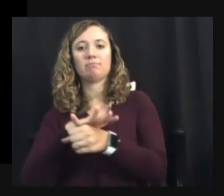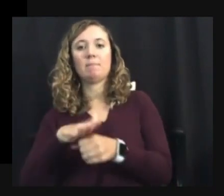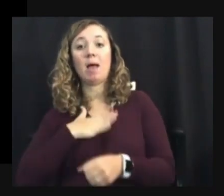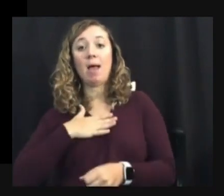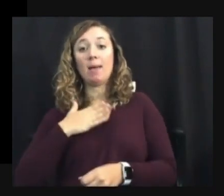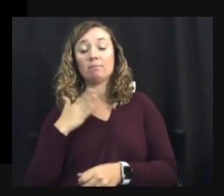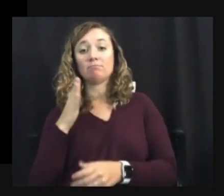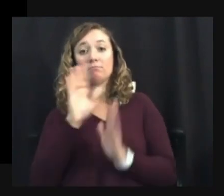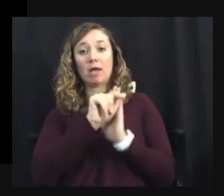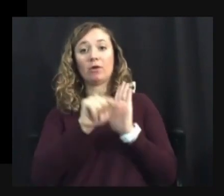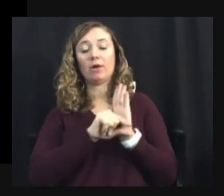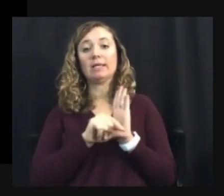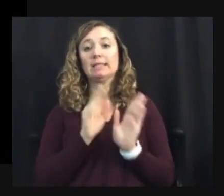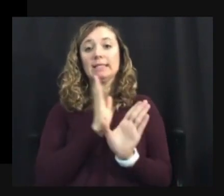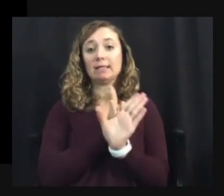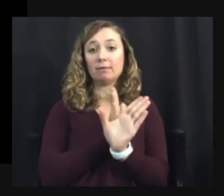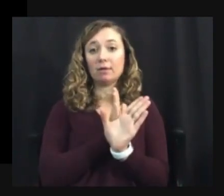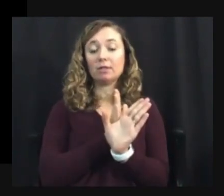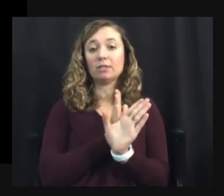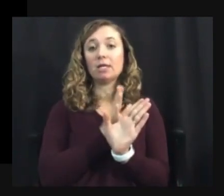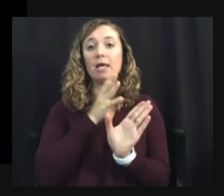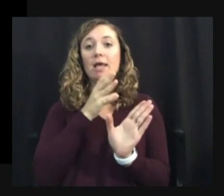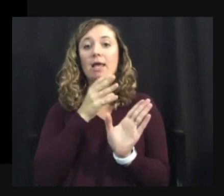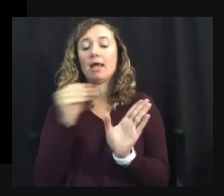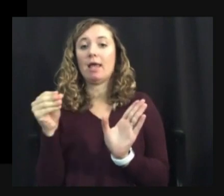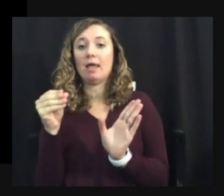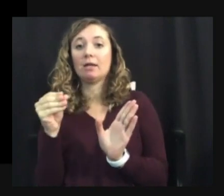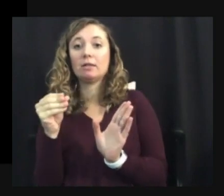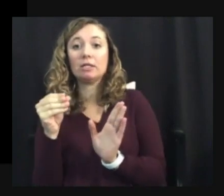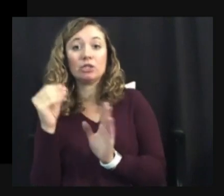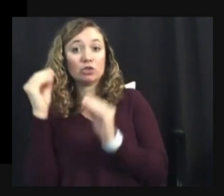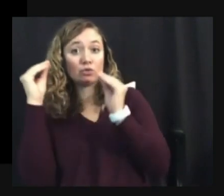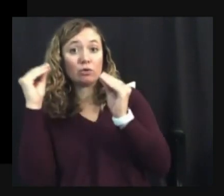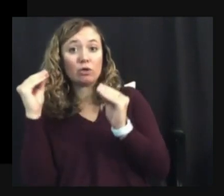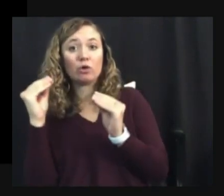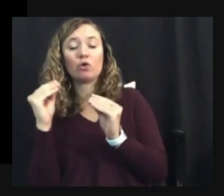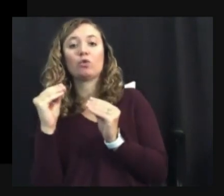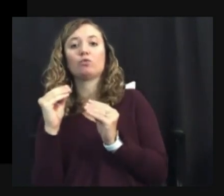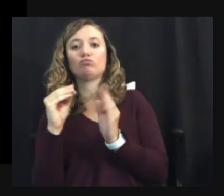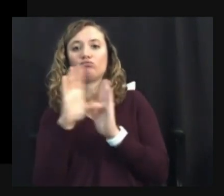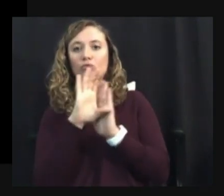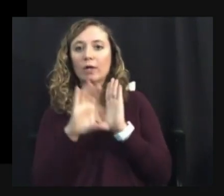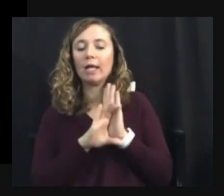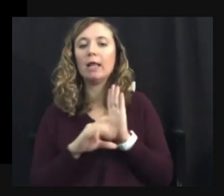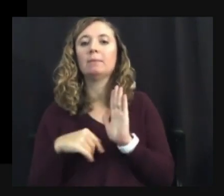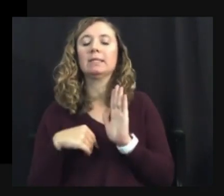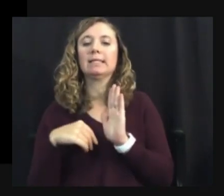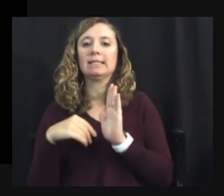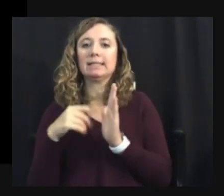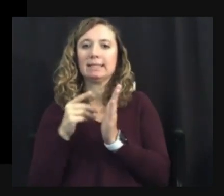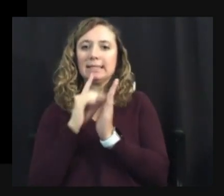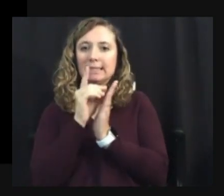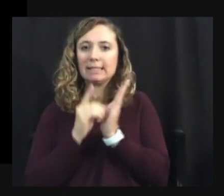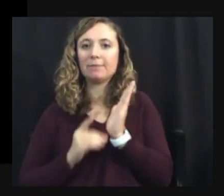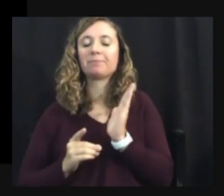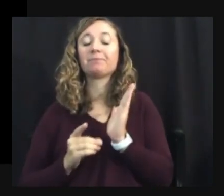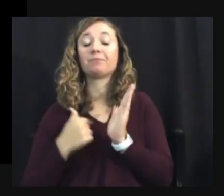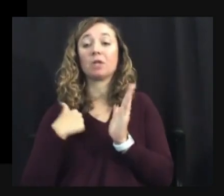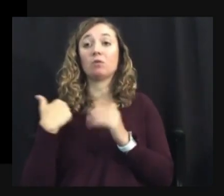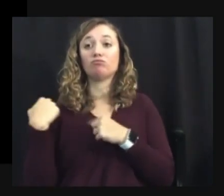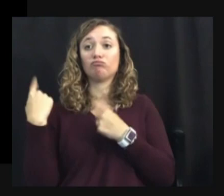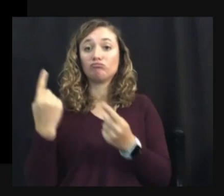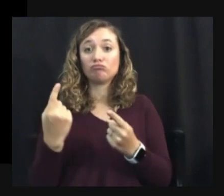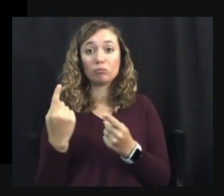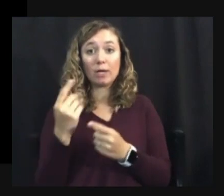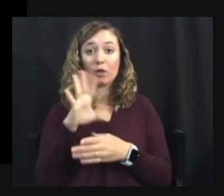and instructional and curriculum design. I have worked with autistic individuals for over 30 years